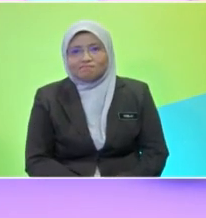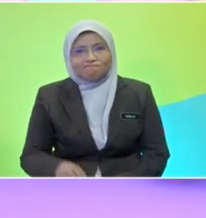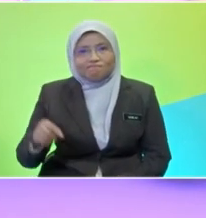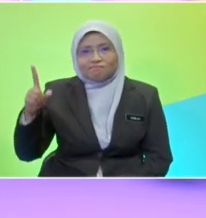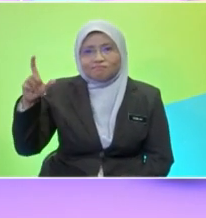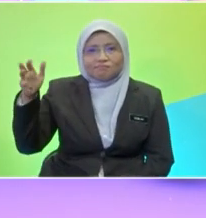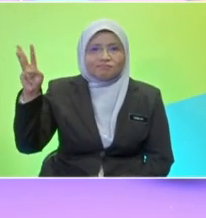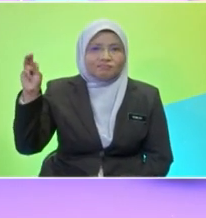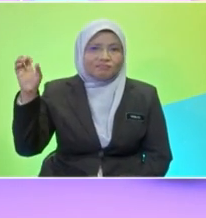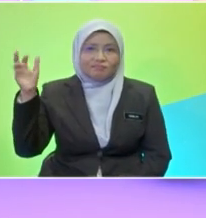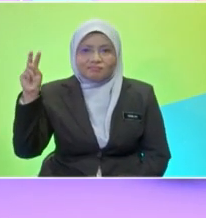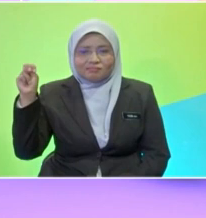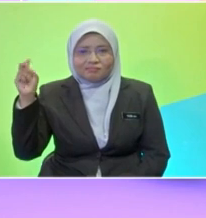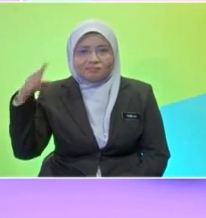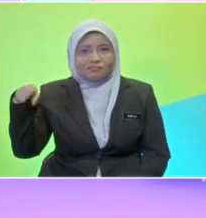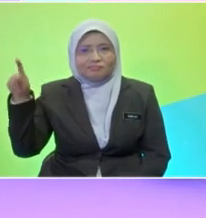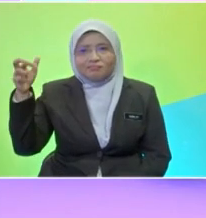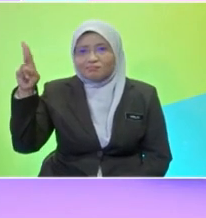Fool's Garden.